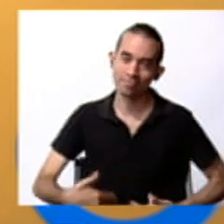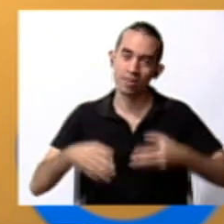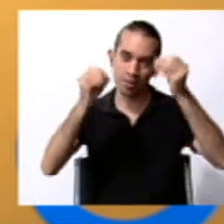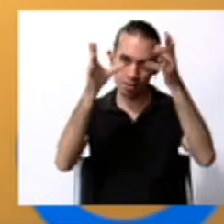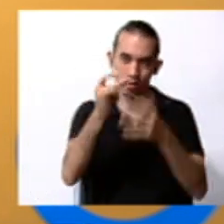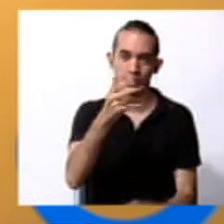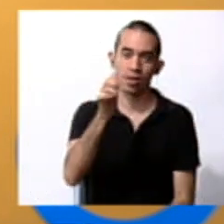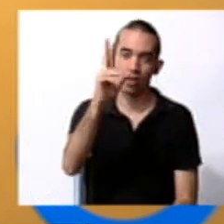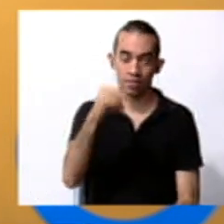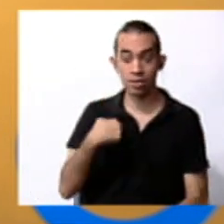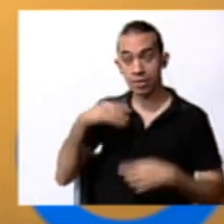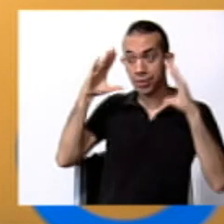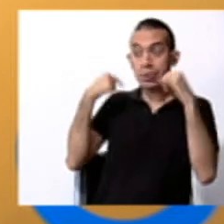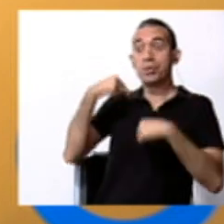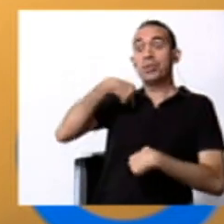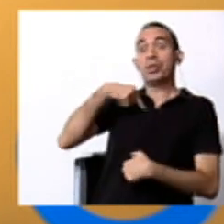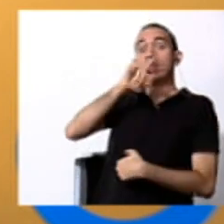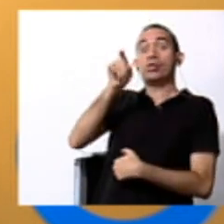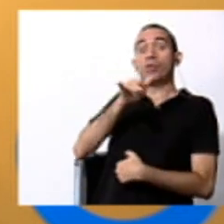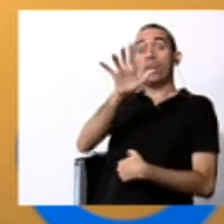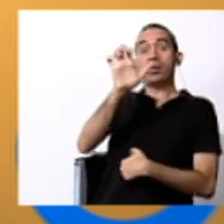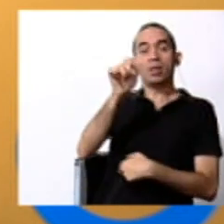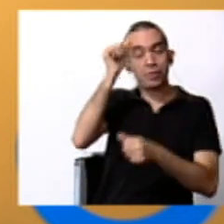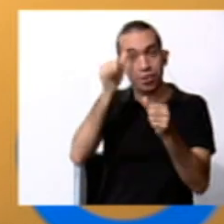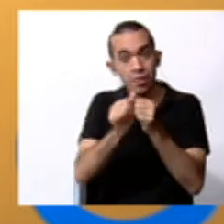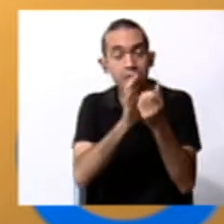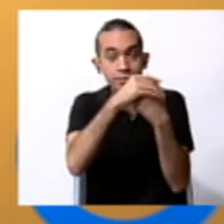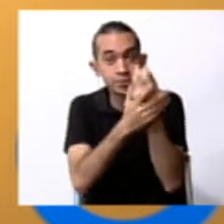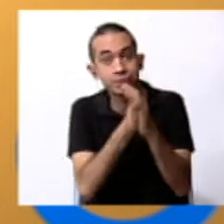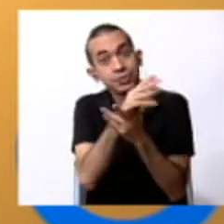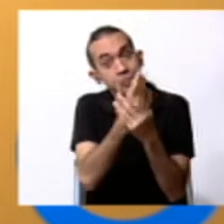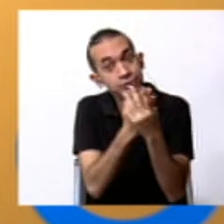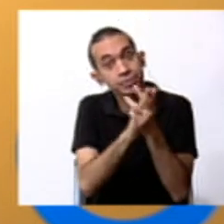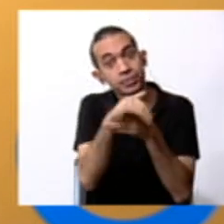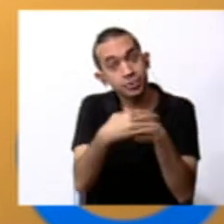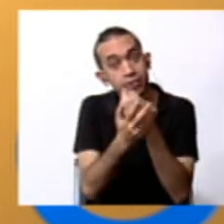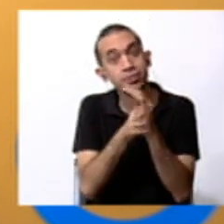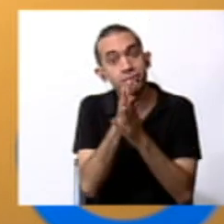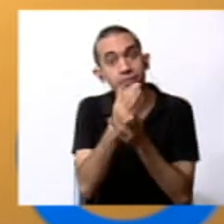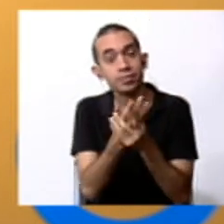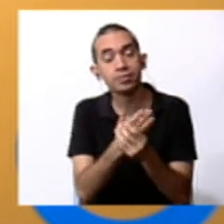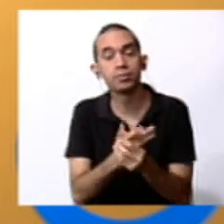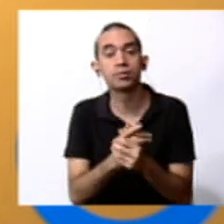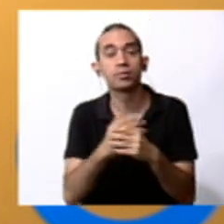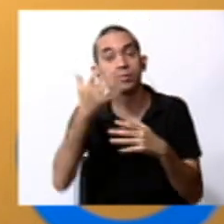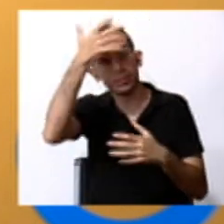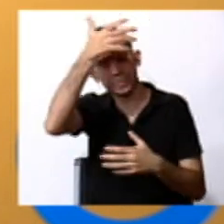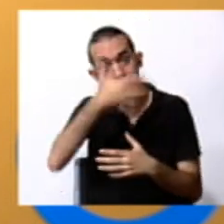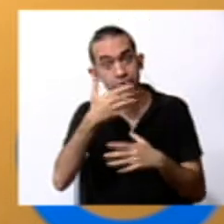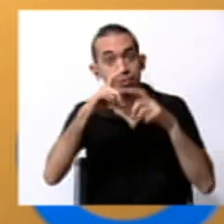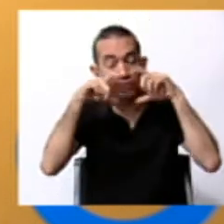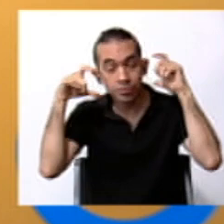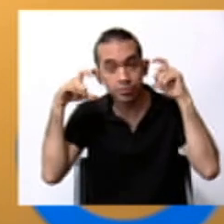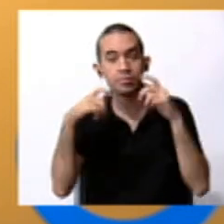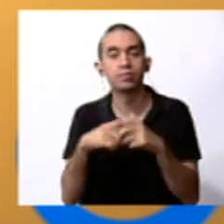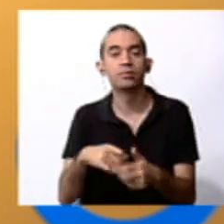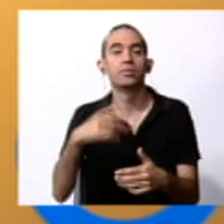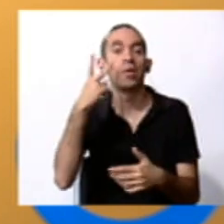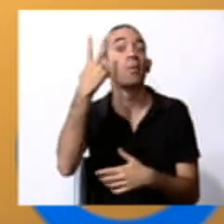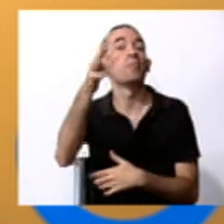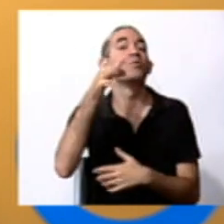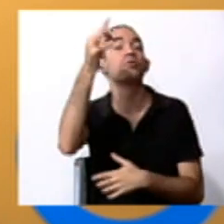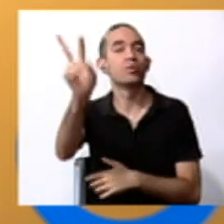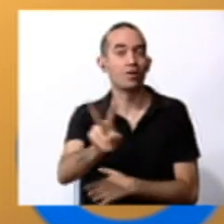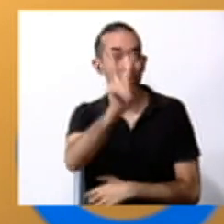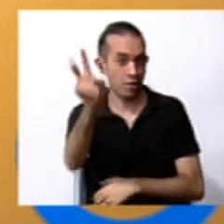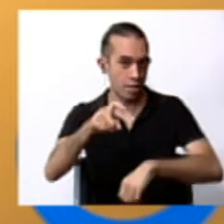Greivin, and Zoe. Remember to wash your hands, wear a face mask, and see you next